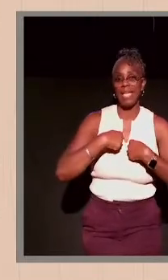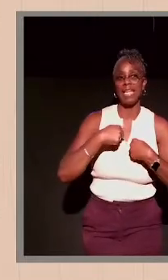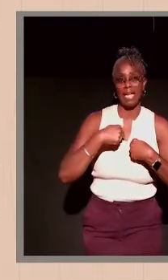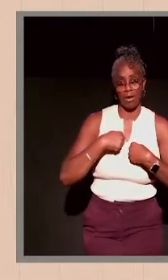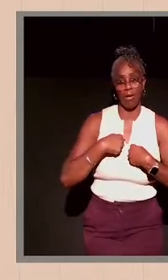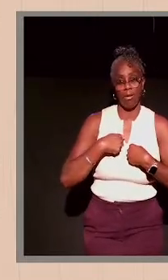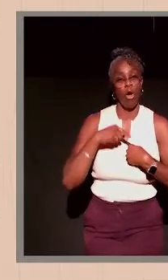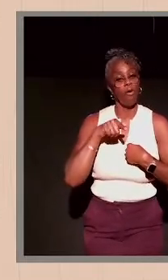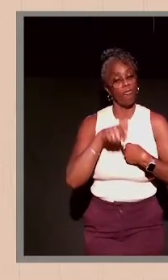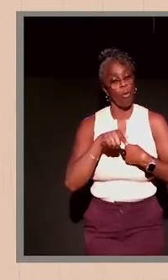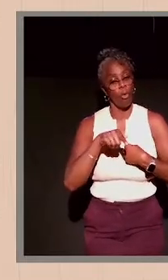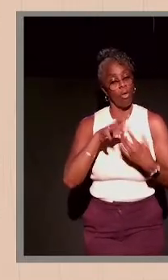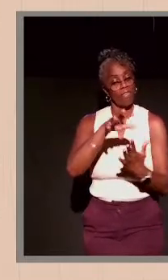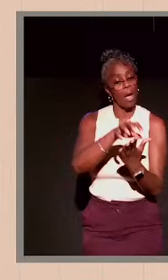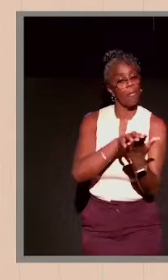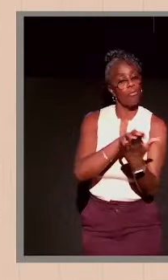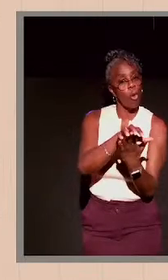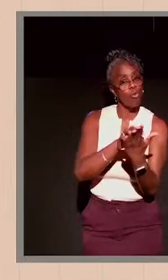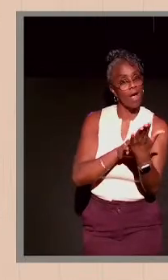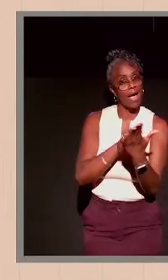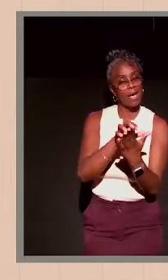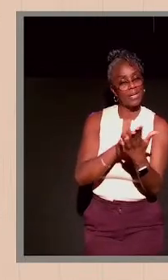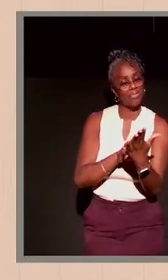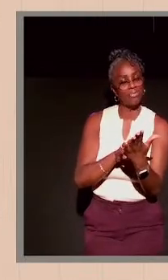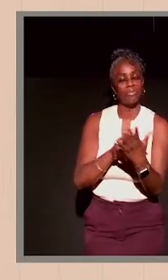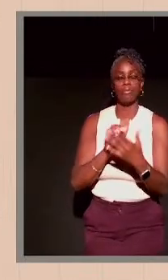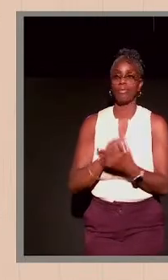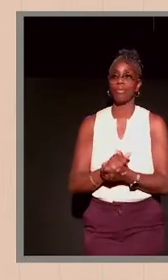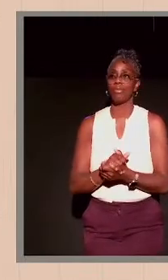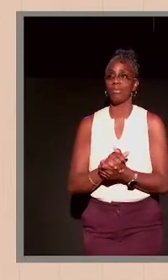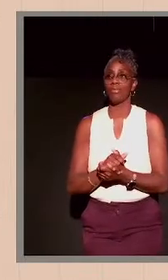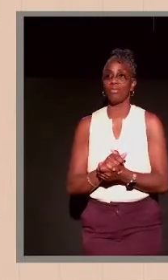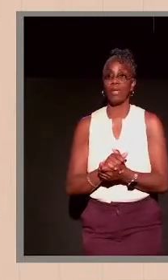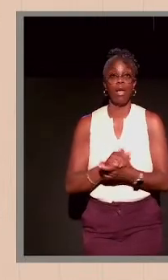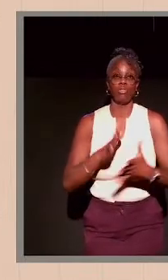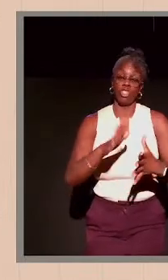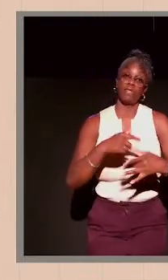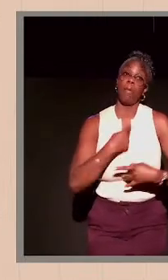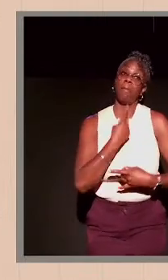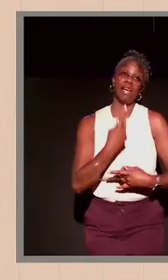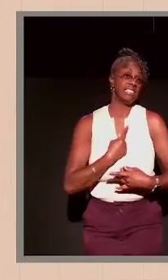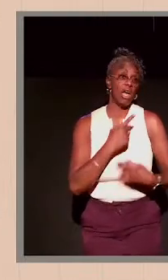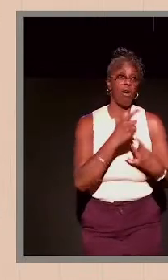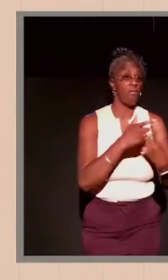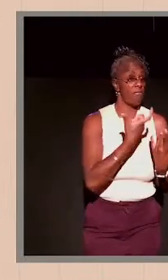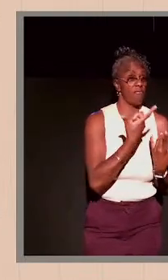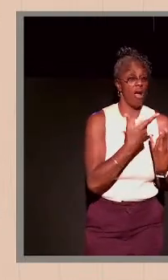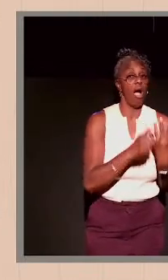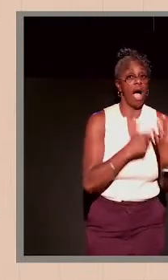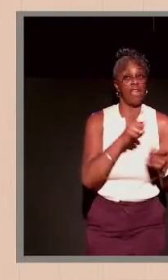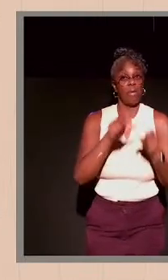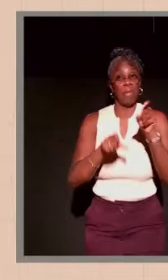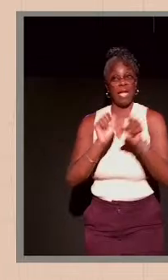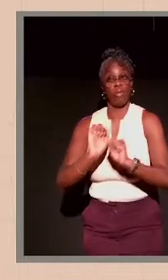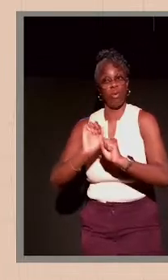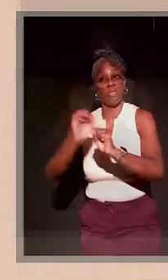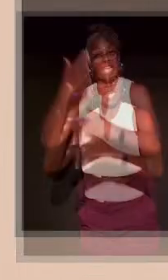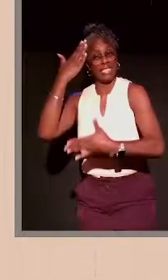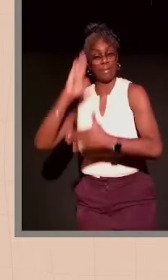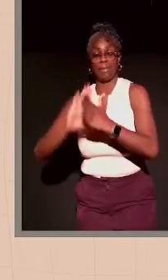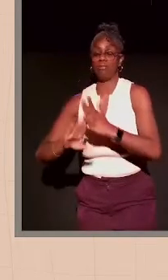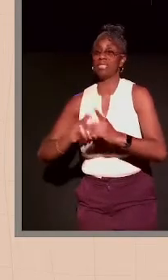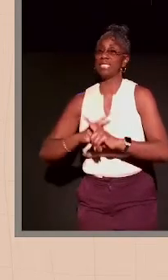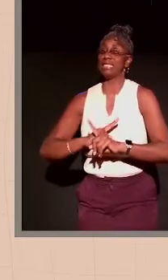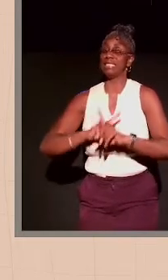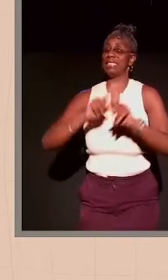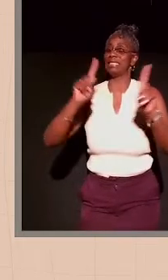approach programming. And I can't speak for anyone other than myself. I know everyone with low vision has